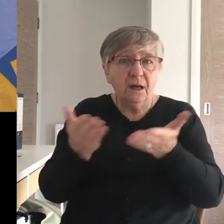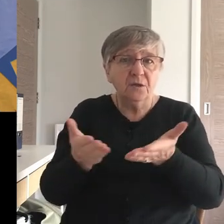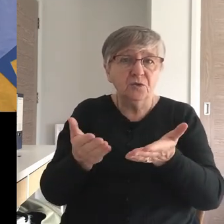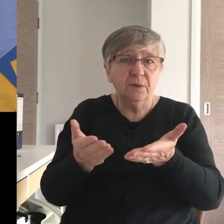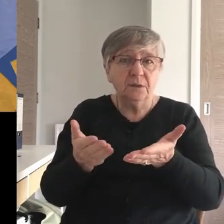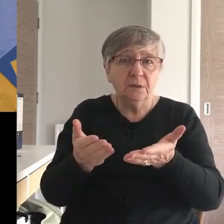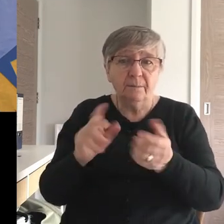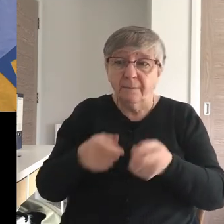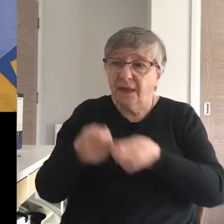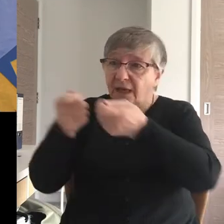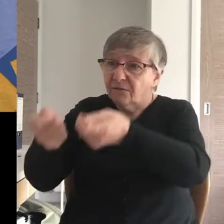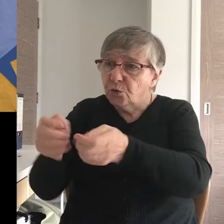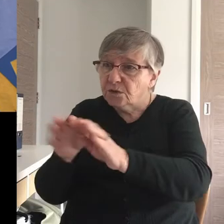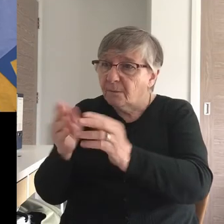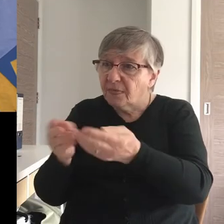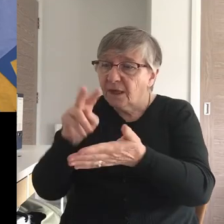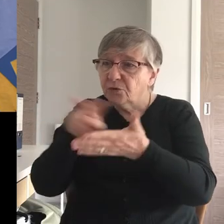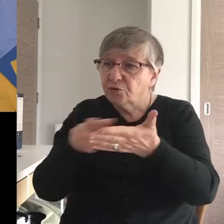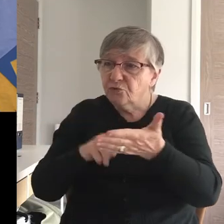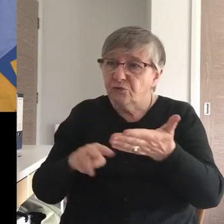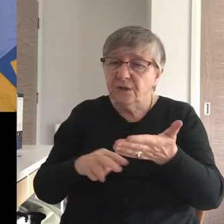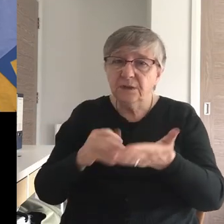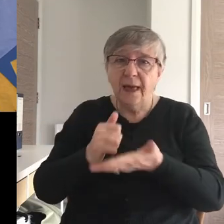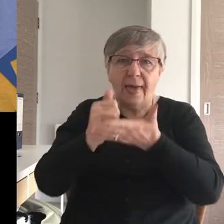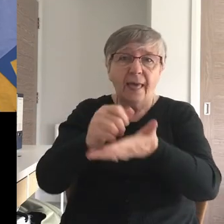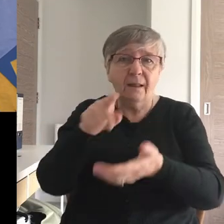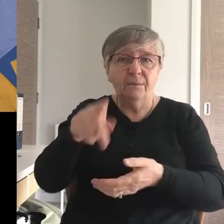might look at and read. Because there is